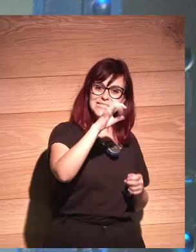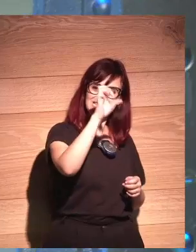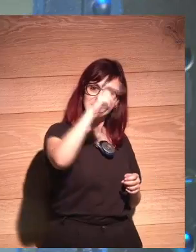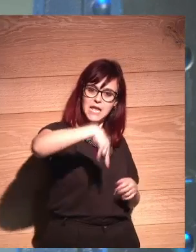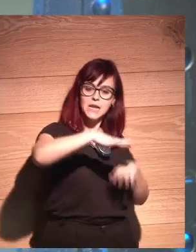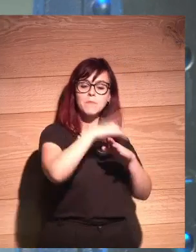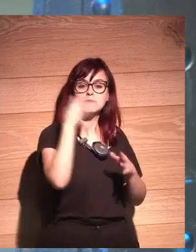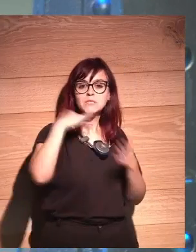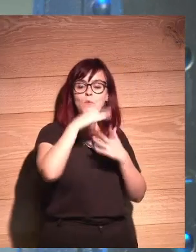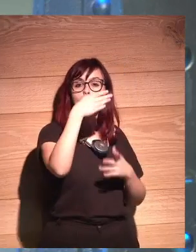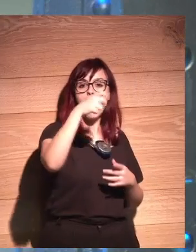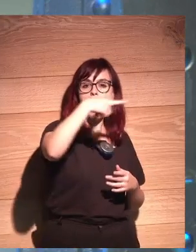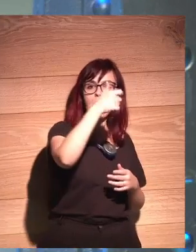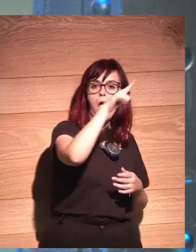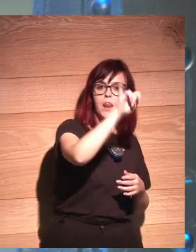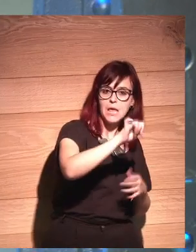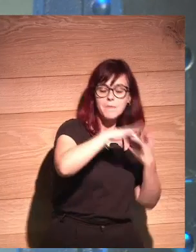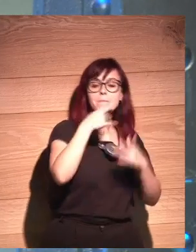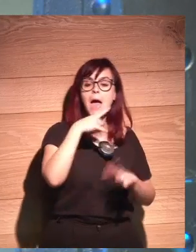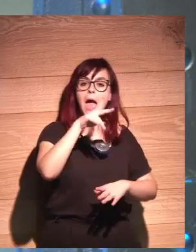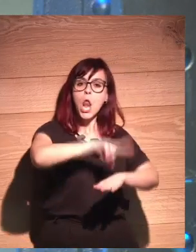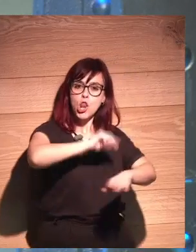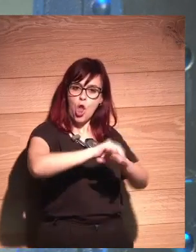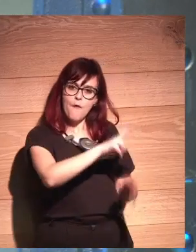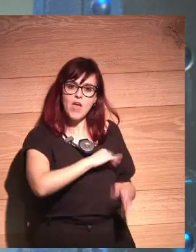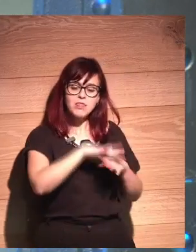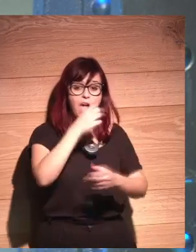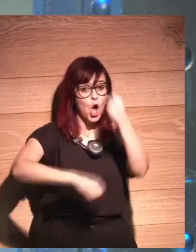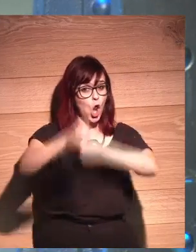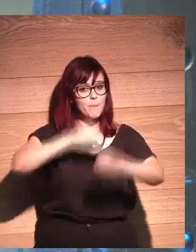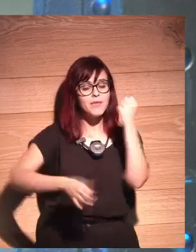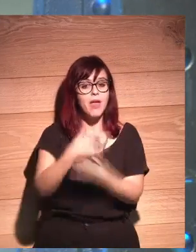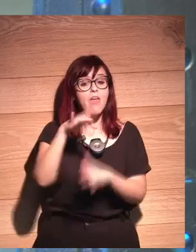from Amartya Sen, Bengali